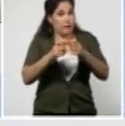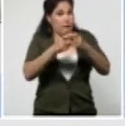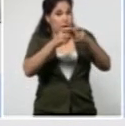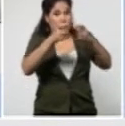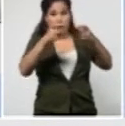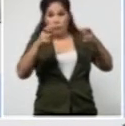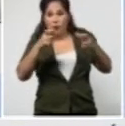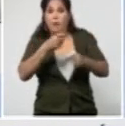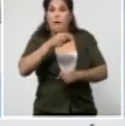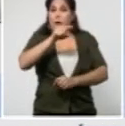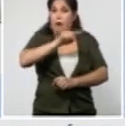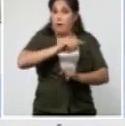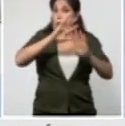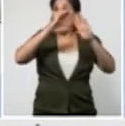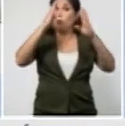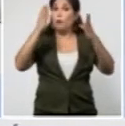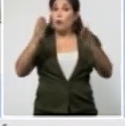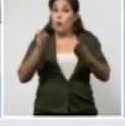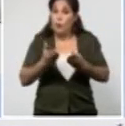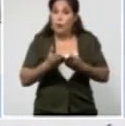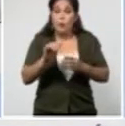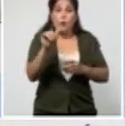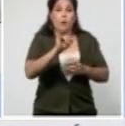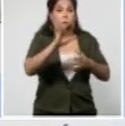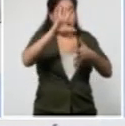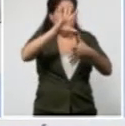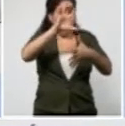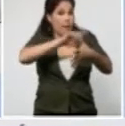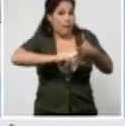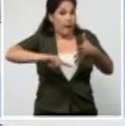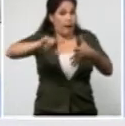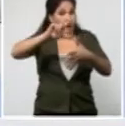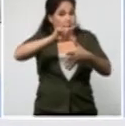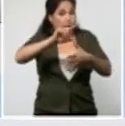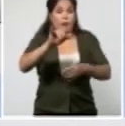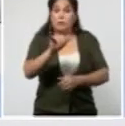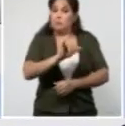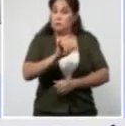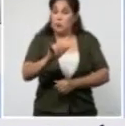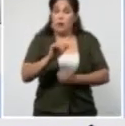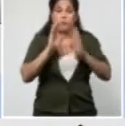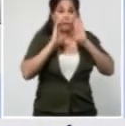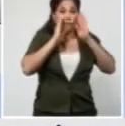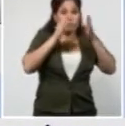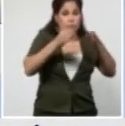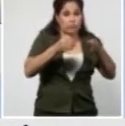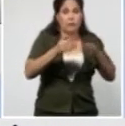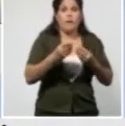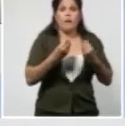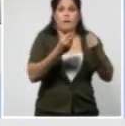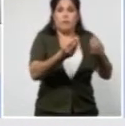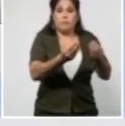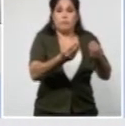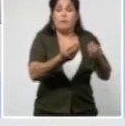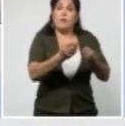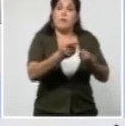128,301 cases, and the region already accounts for